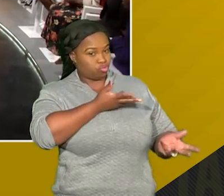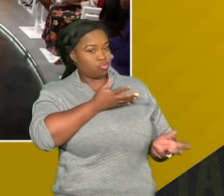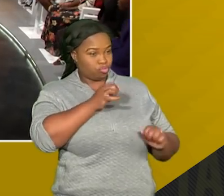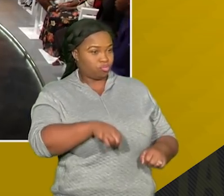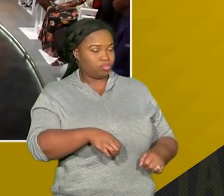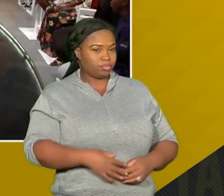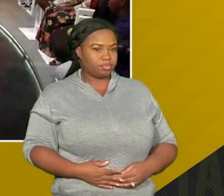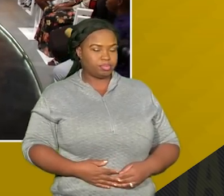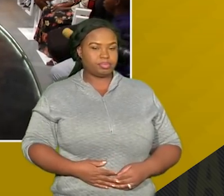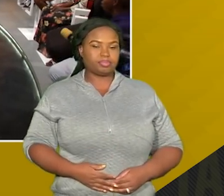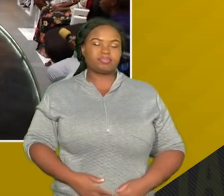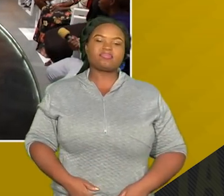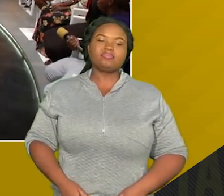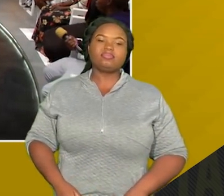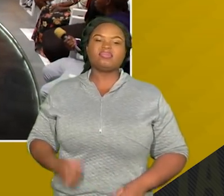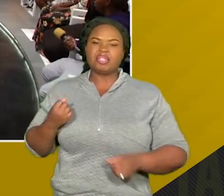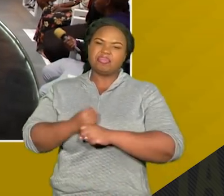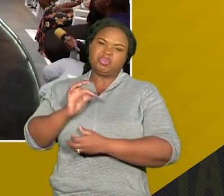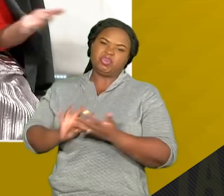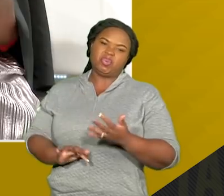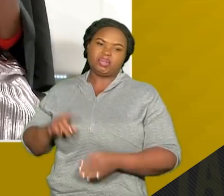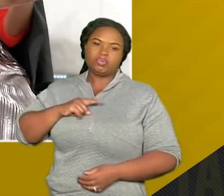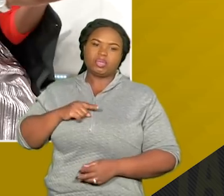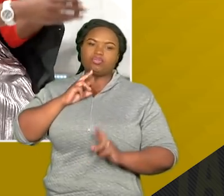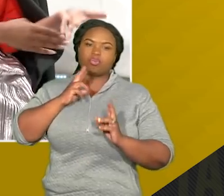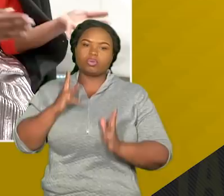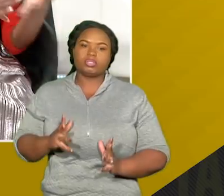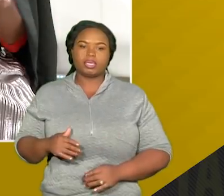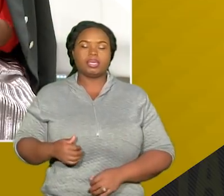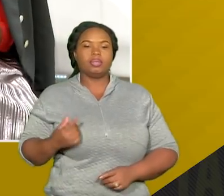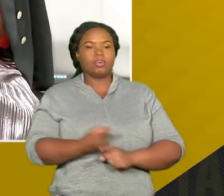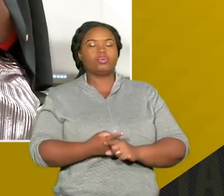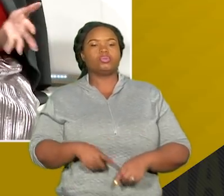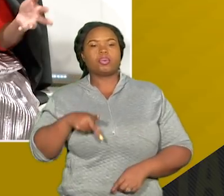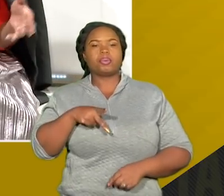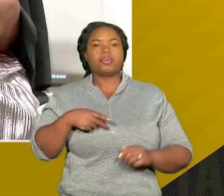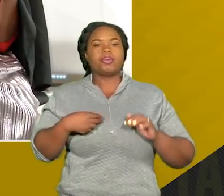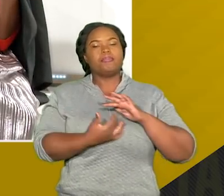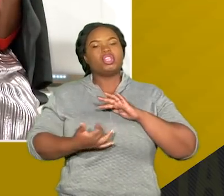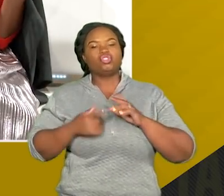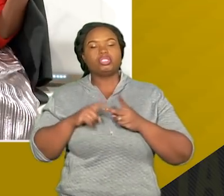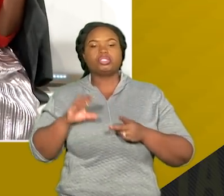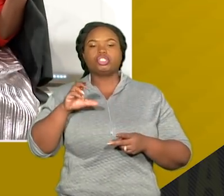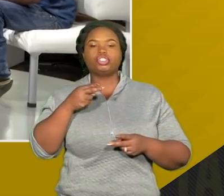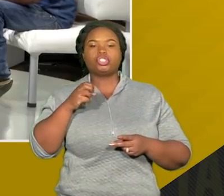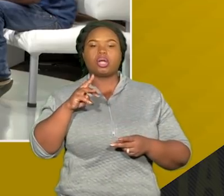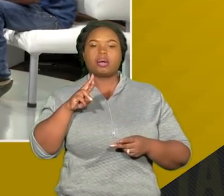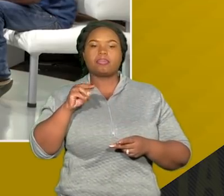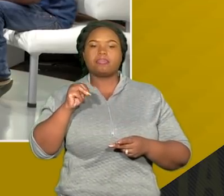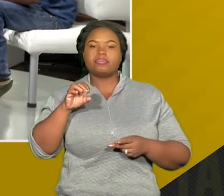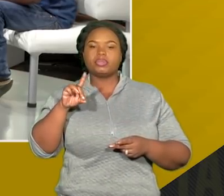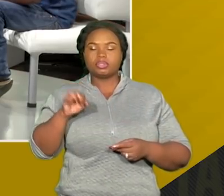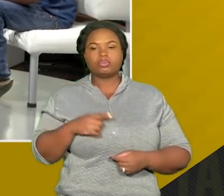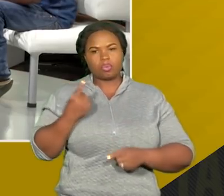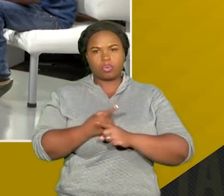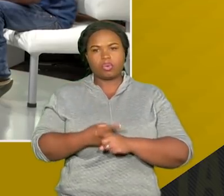Thetha fala. Look, I mean, they've made stories. We've got the likes of Harry Potter. We used to have Passions, Charmed. I do believe that there is an